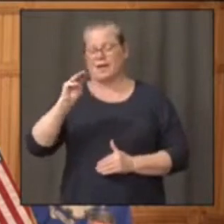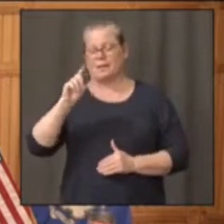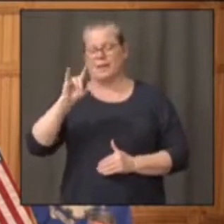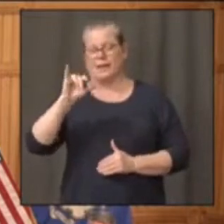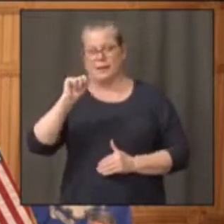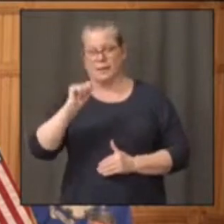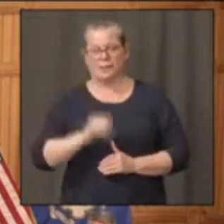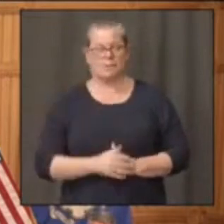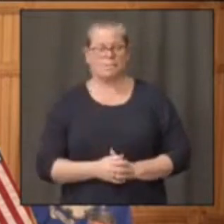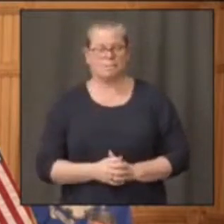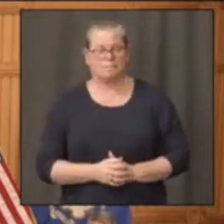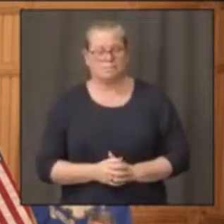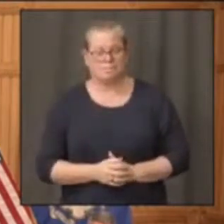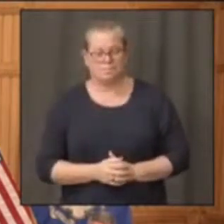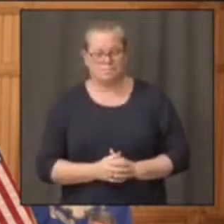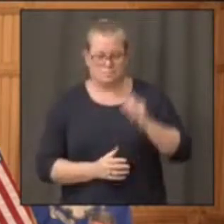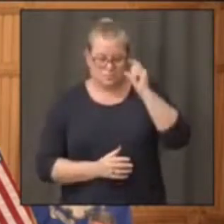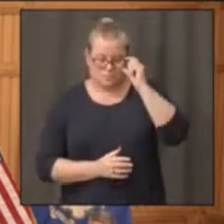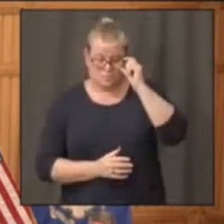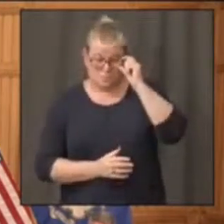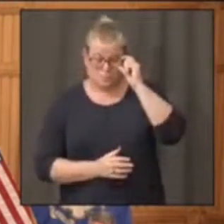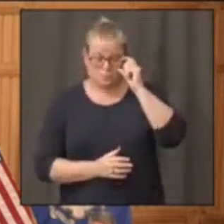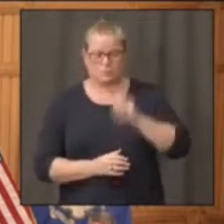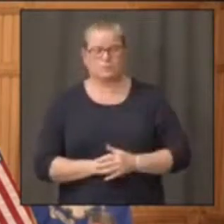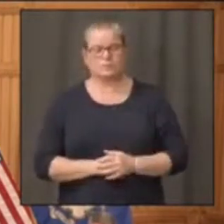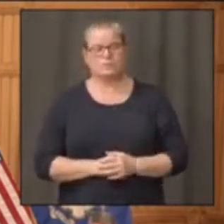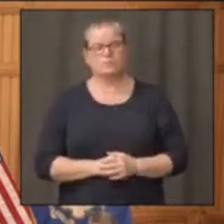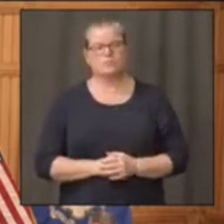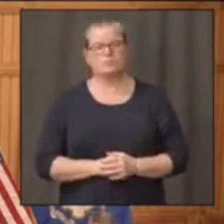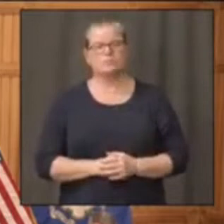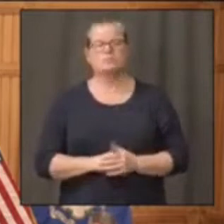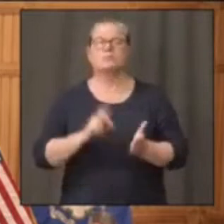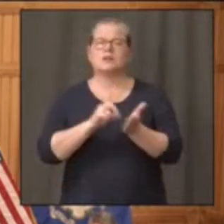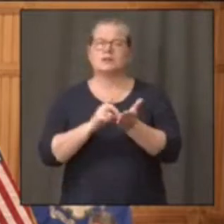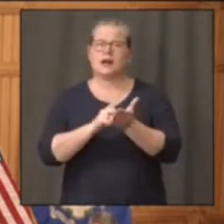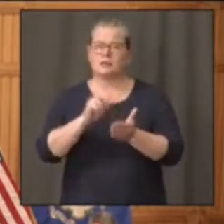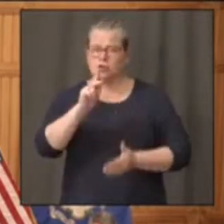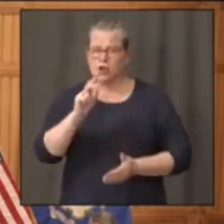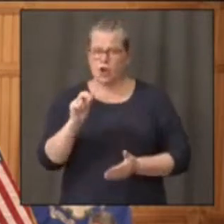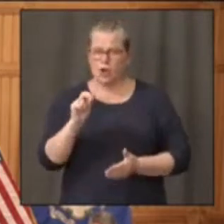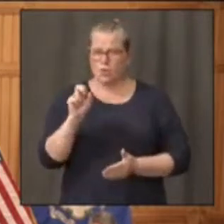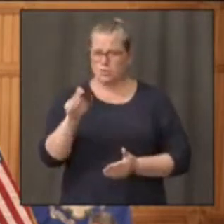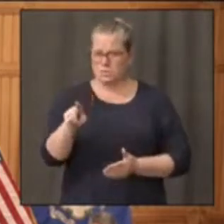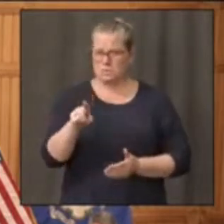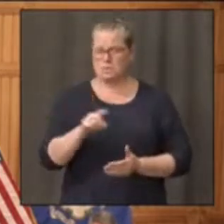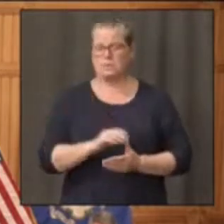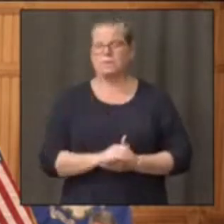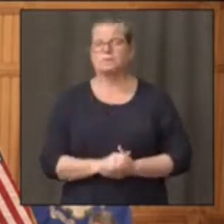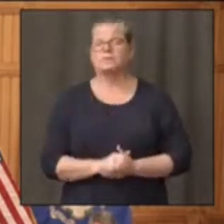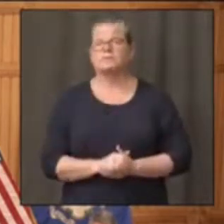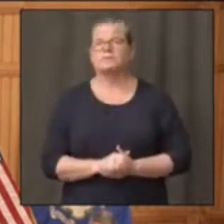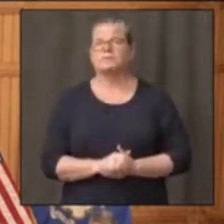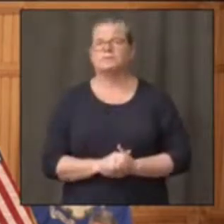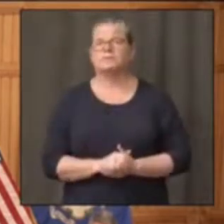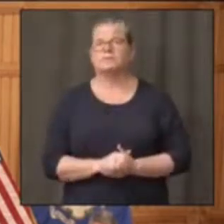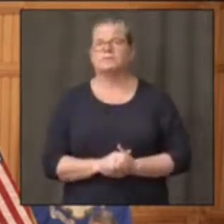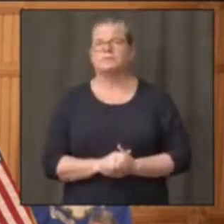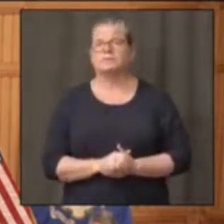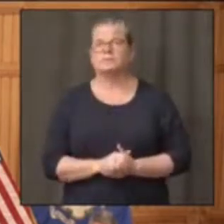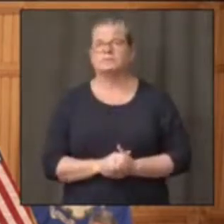Thanks, Max. Can I ask Dr. Koh, please, whether you think